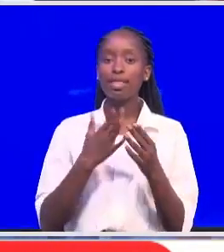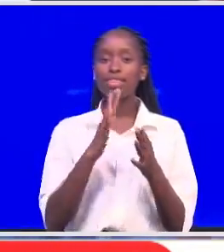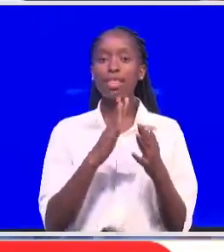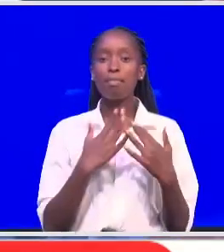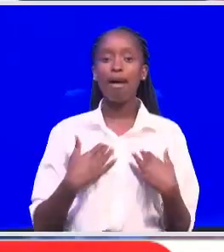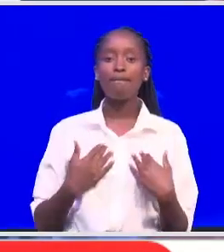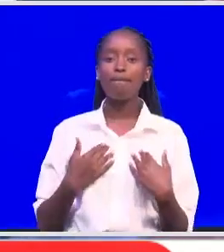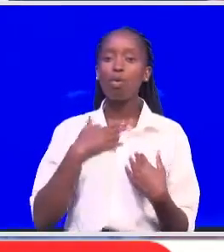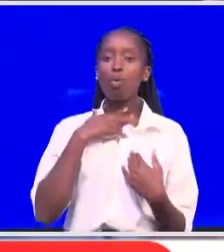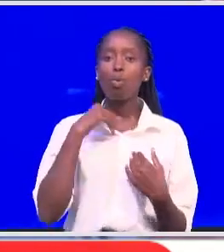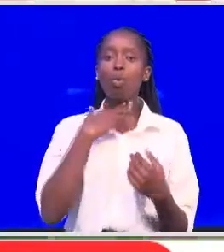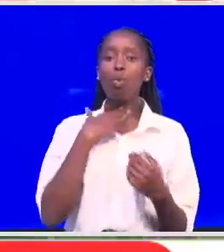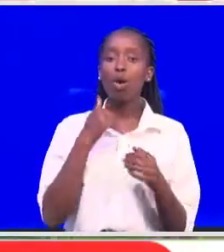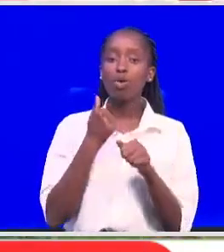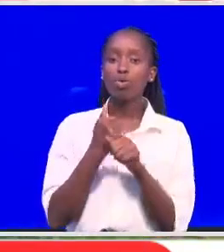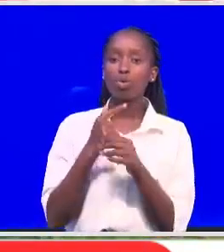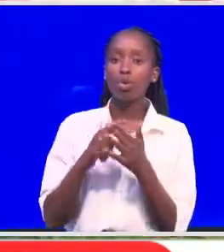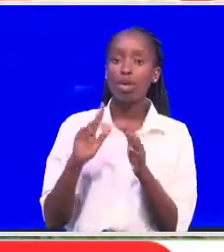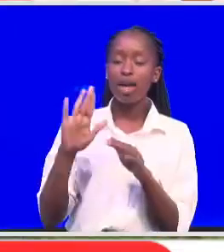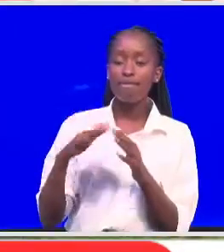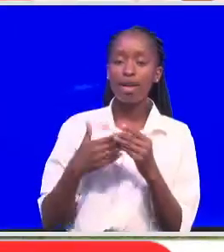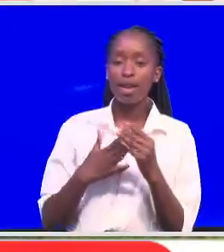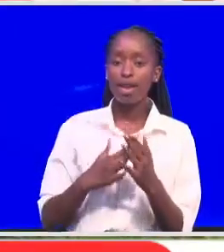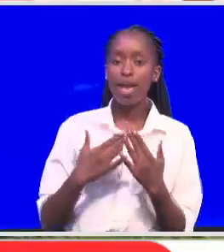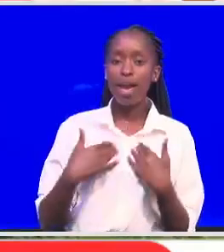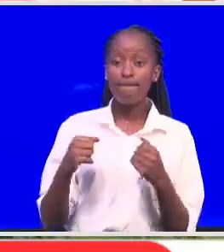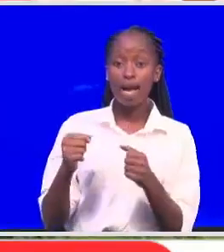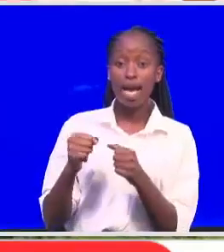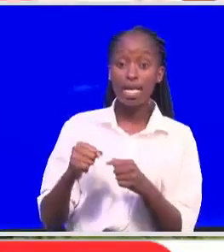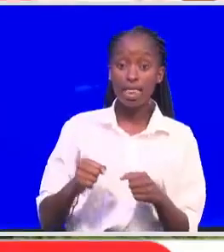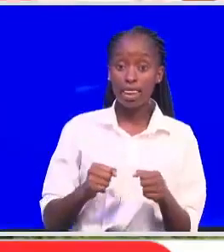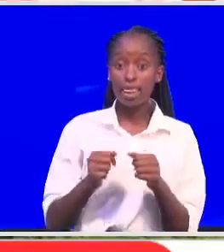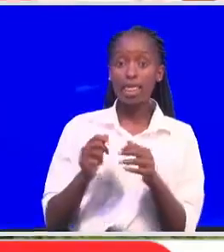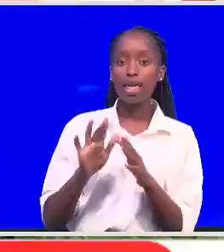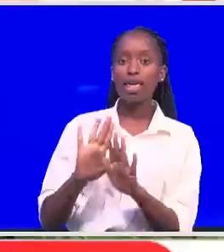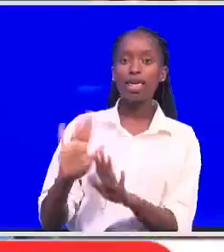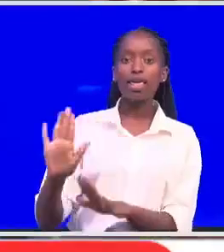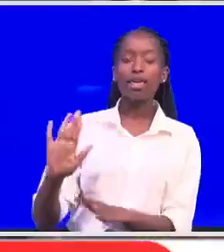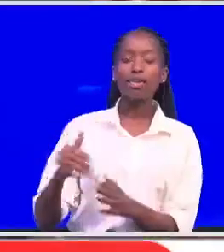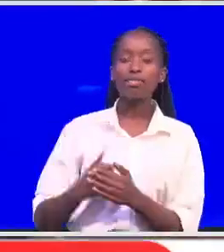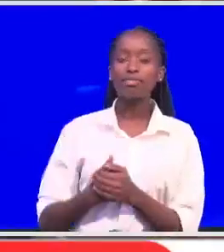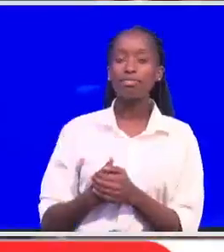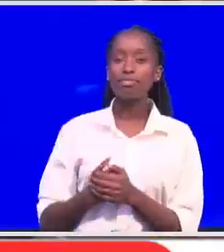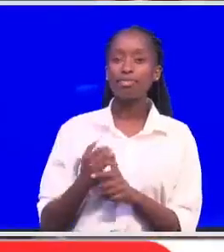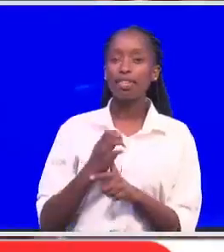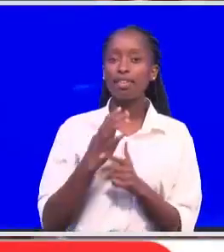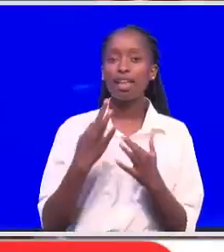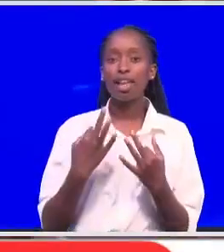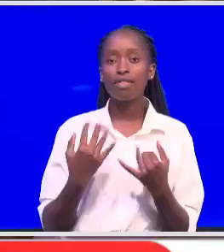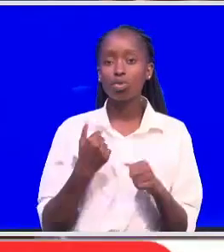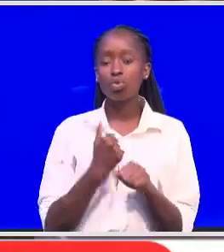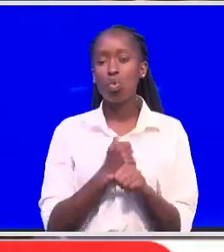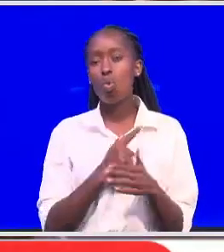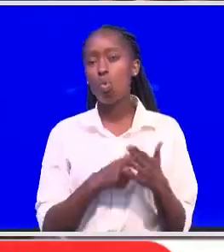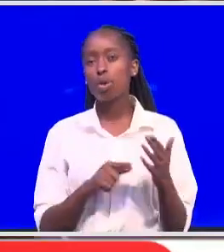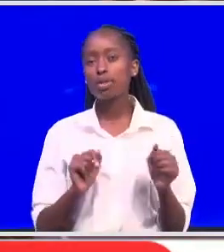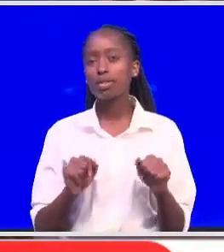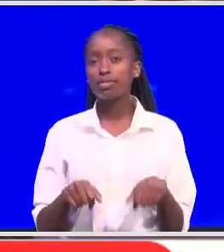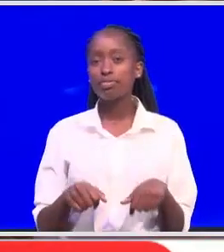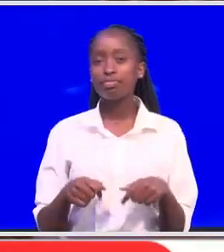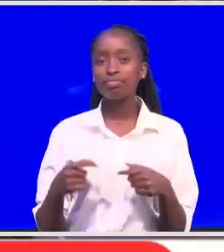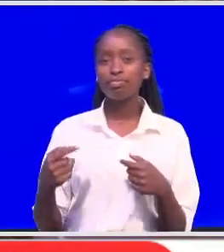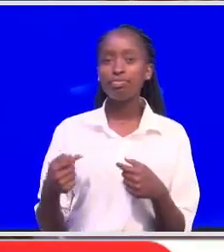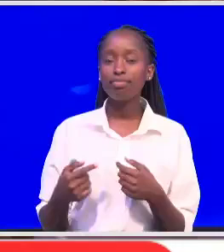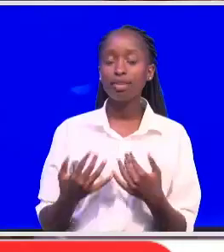Every leader has his leadership style and a njia yake ya kuongoza. Hata ukilia ufanye nini, ni